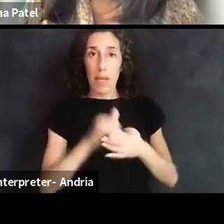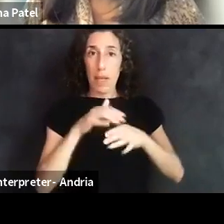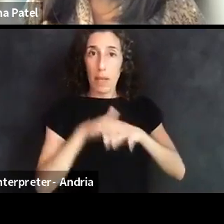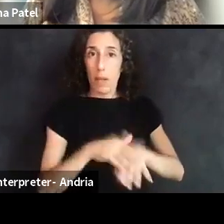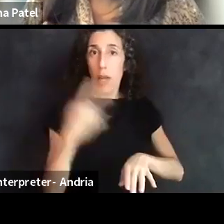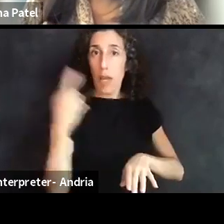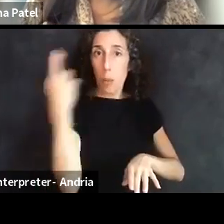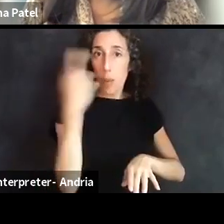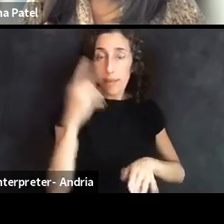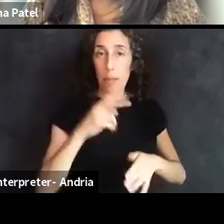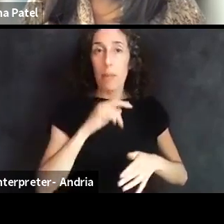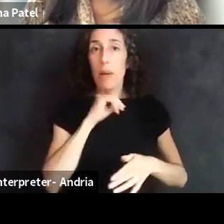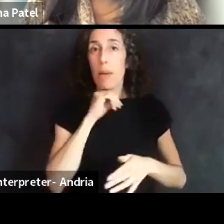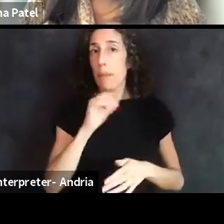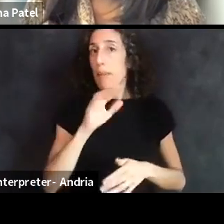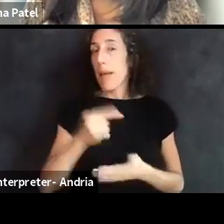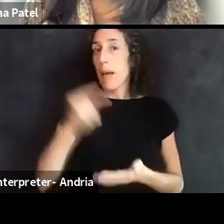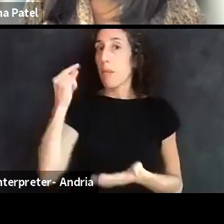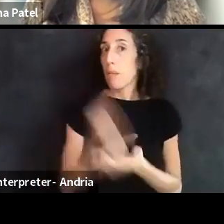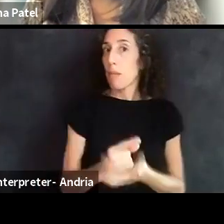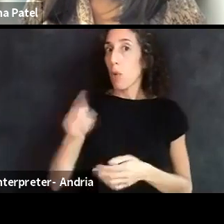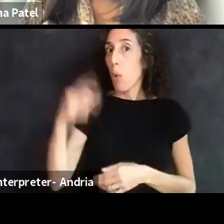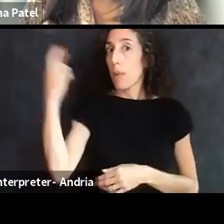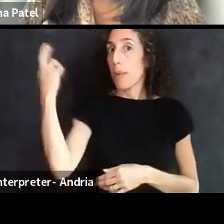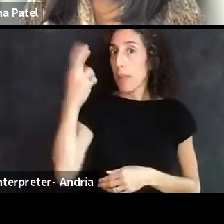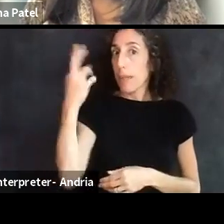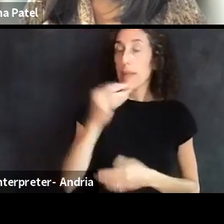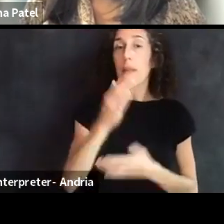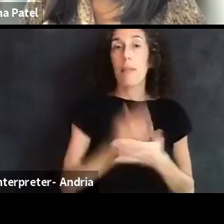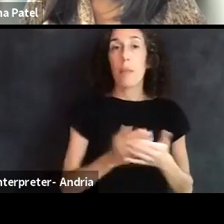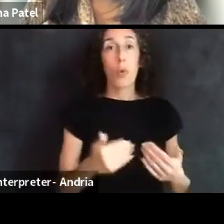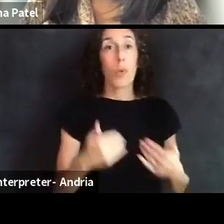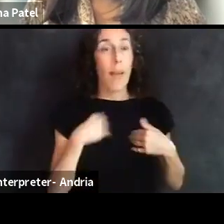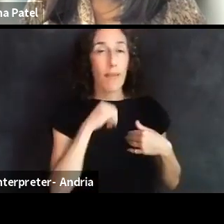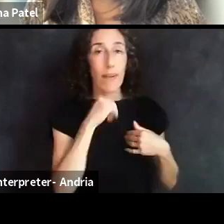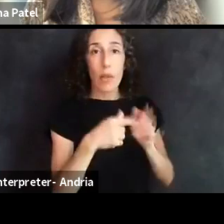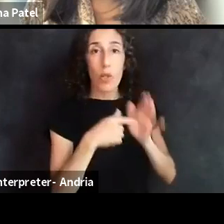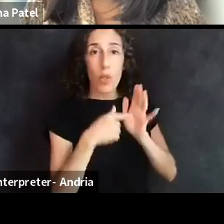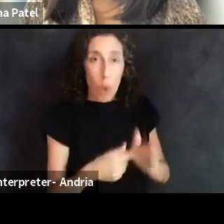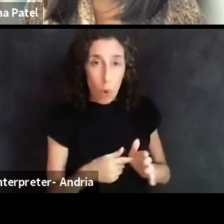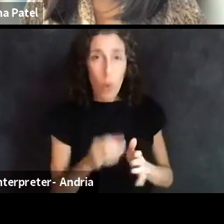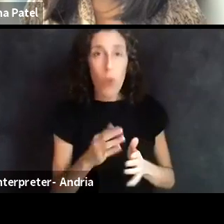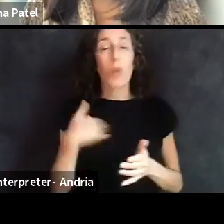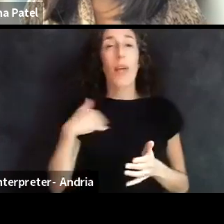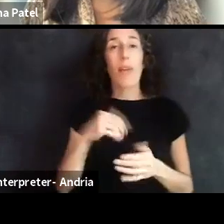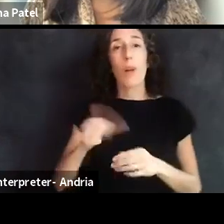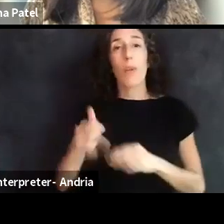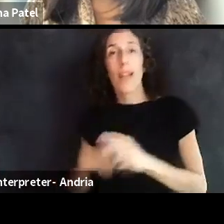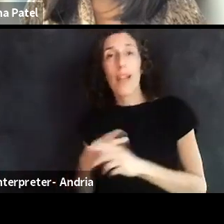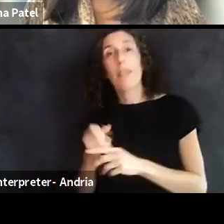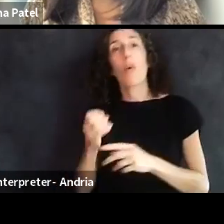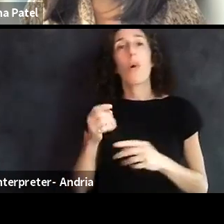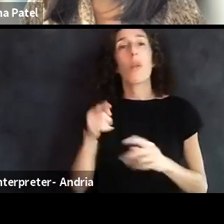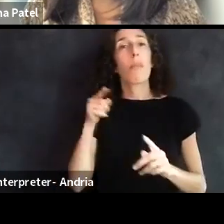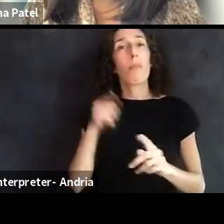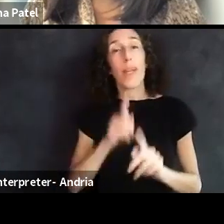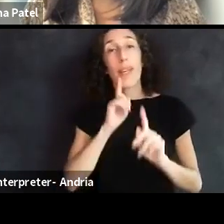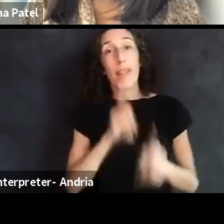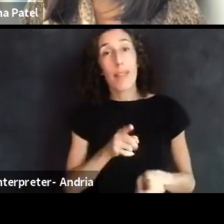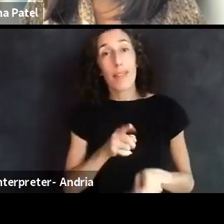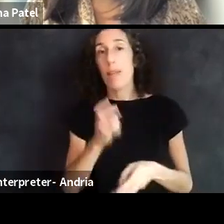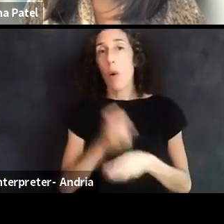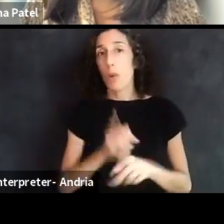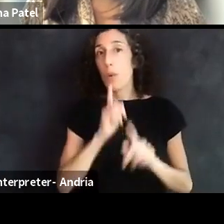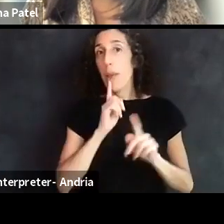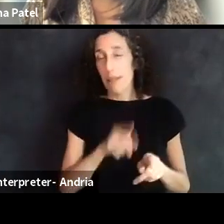be some rare genes that in some people really are the guiding point. But my guess is it's going to end up like breast